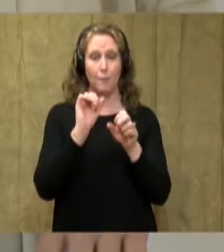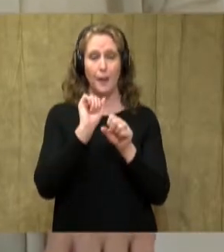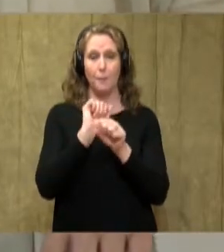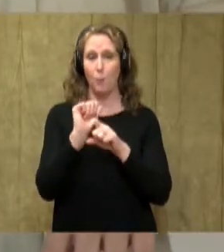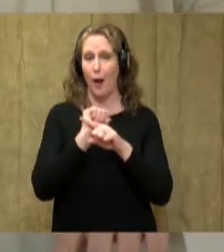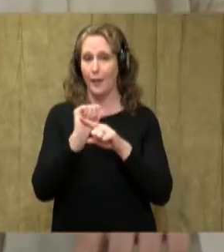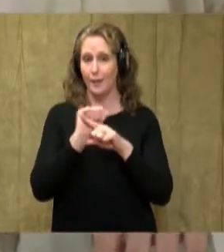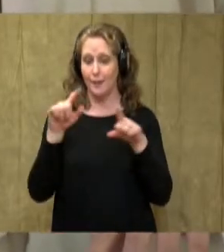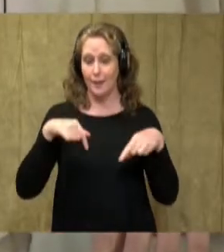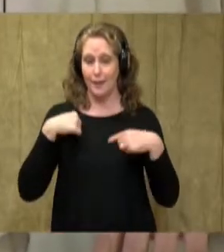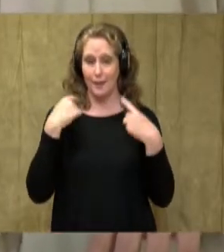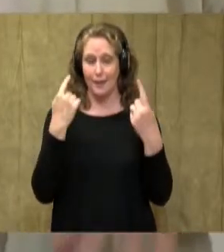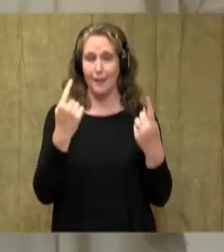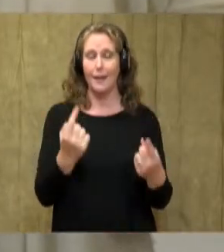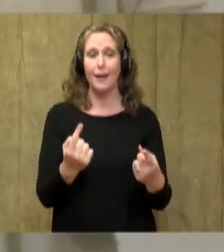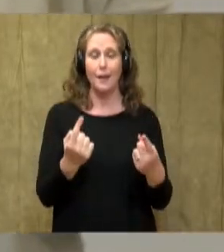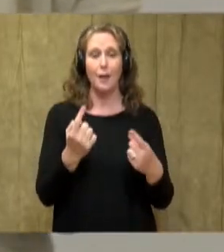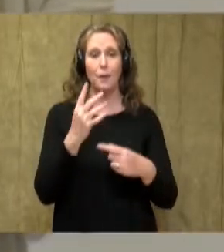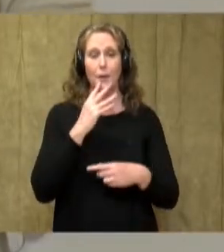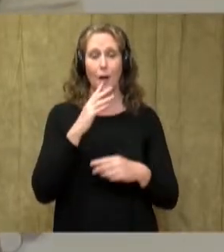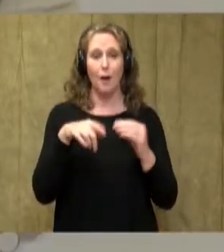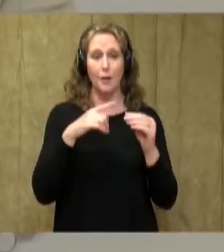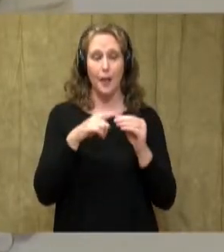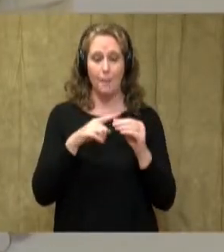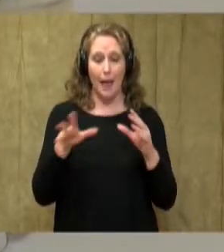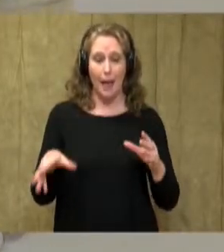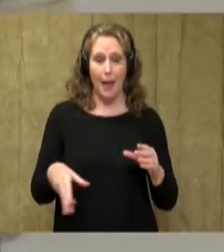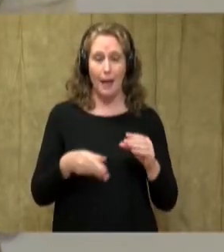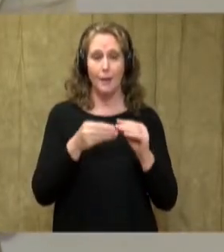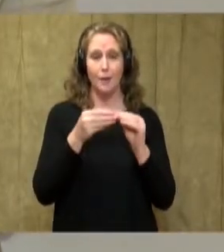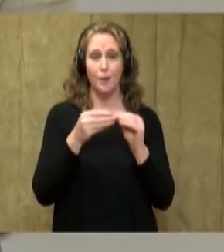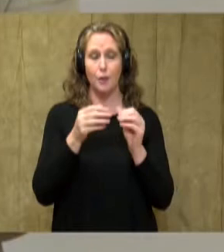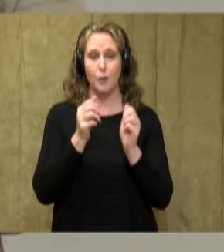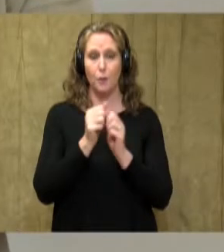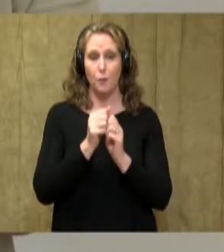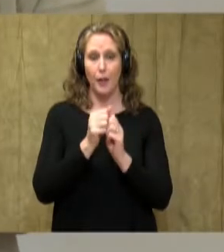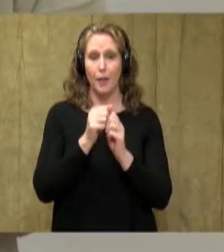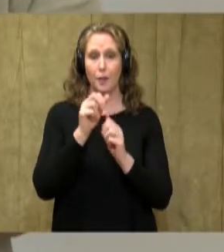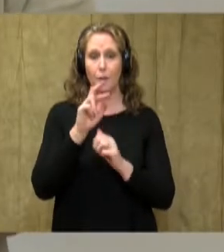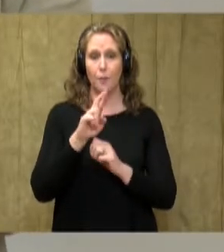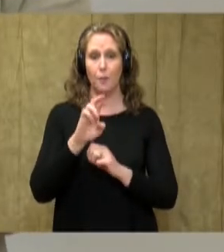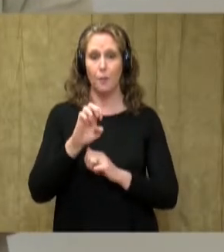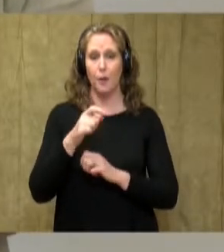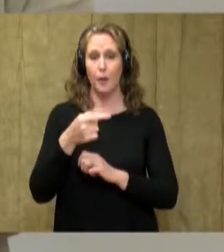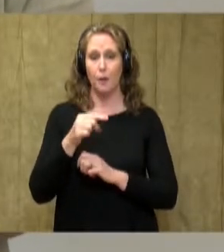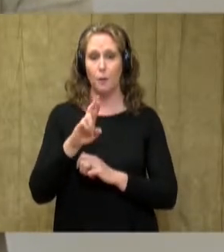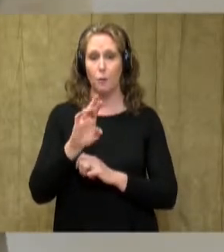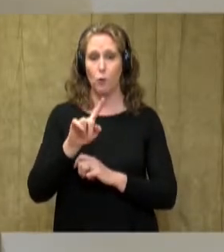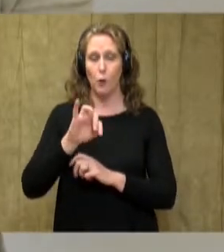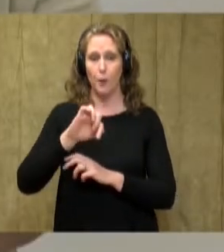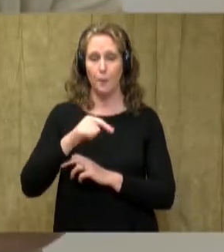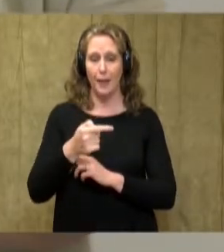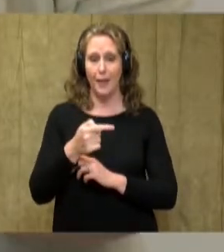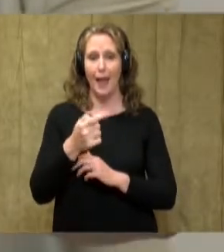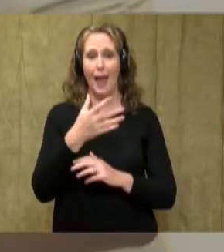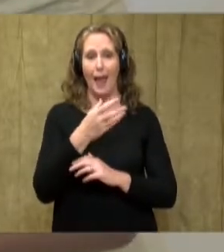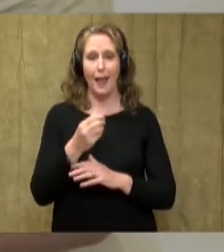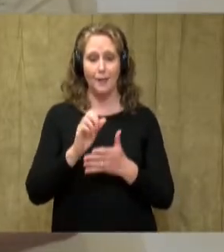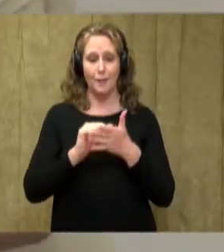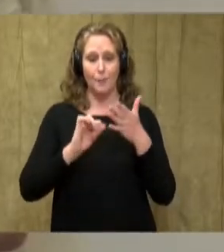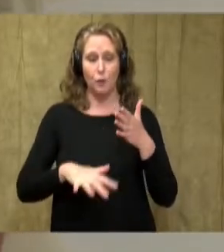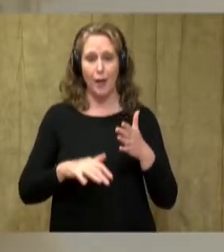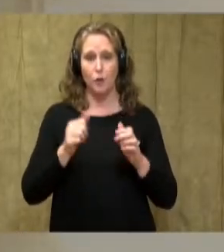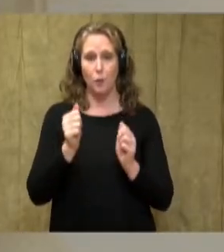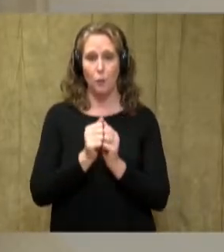for the last 2 weeks. We talked about addition with regrouping and subtraction with regrouping. So today, we will get